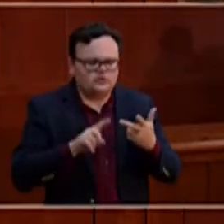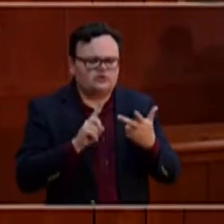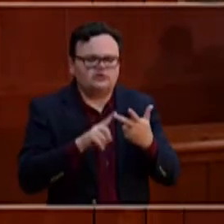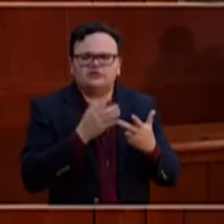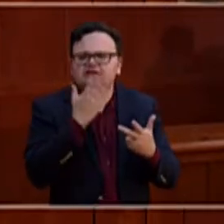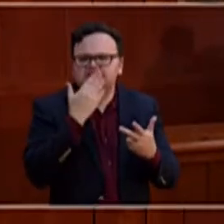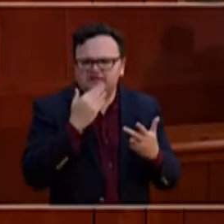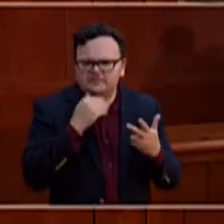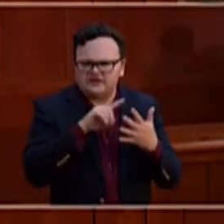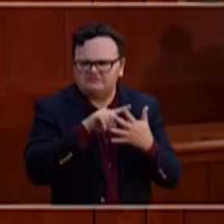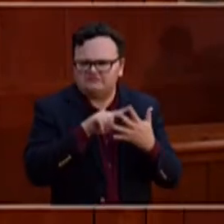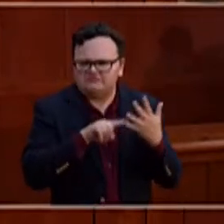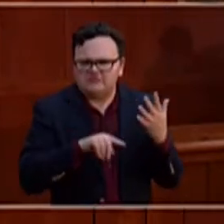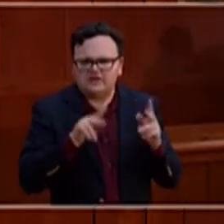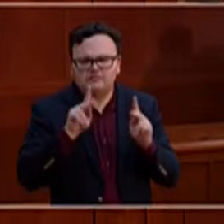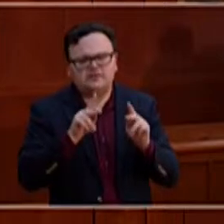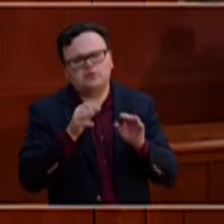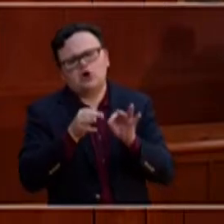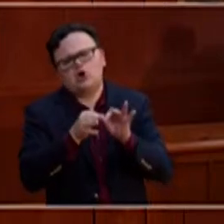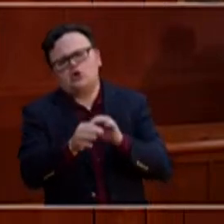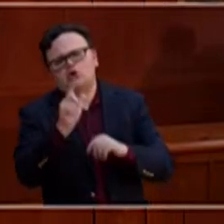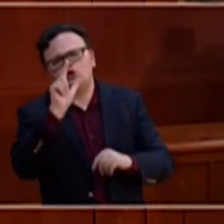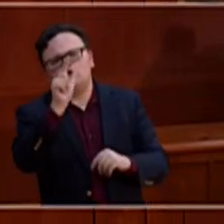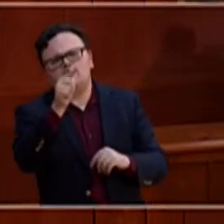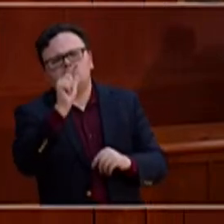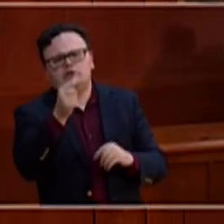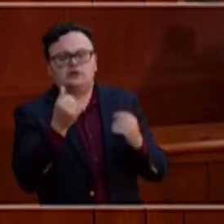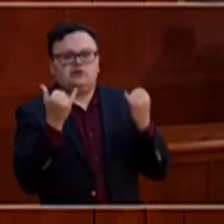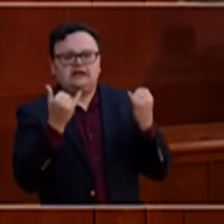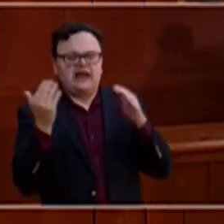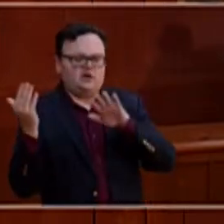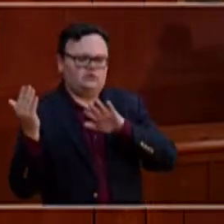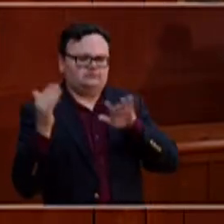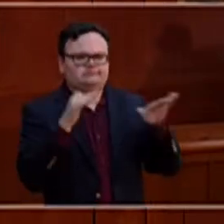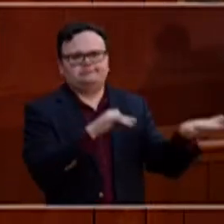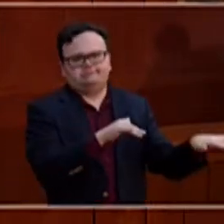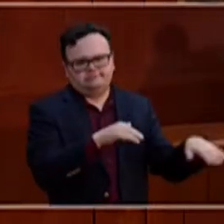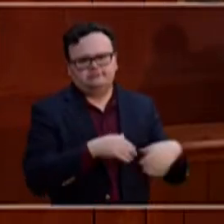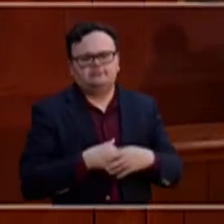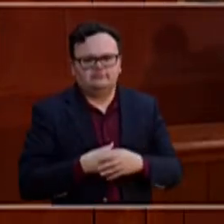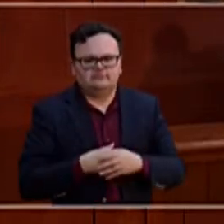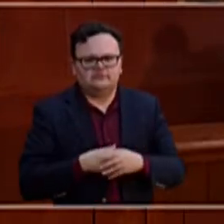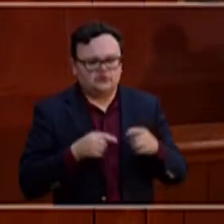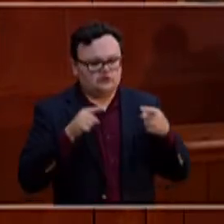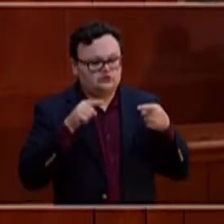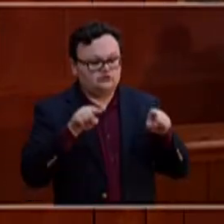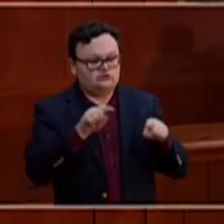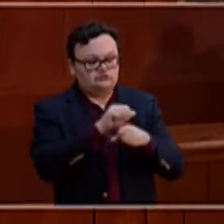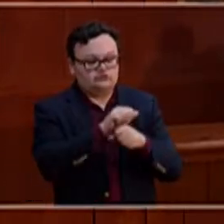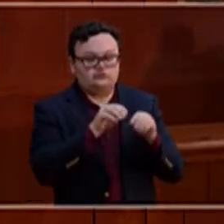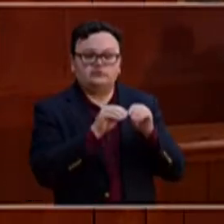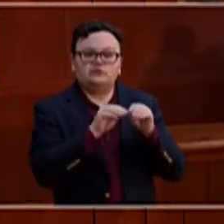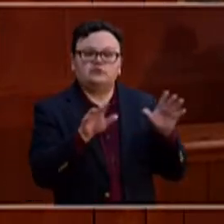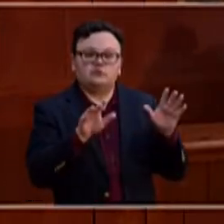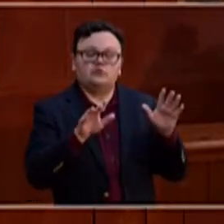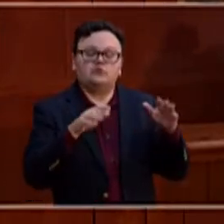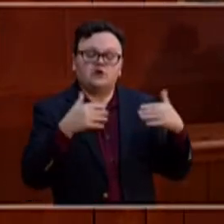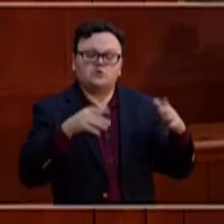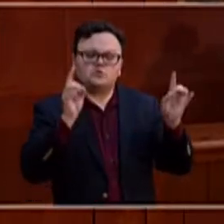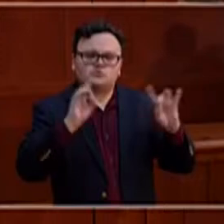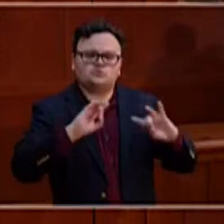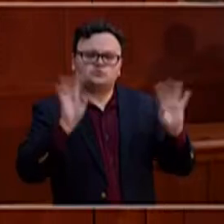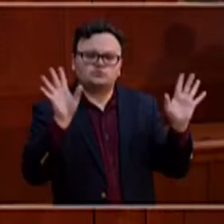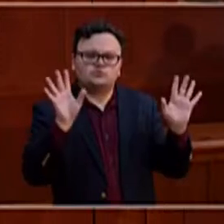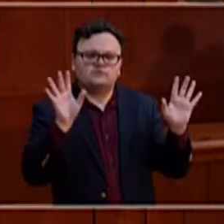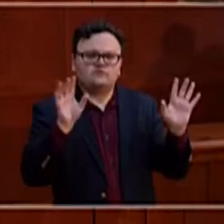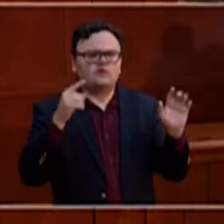diabetic issues of people who put off coming in. And so the concept that during a COVID pandemic that all